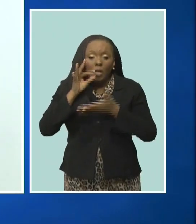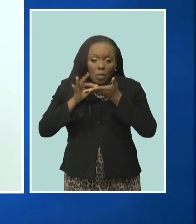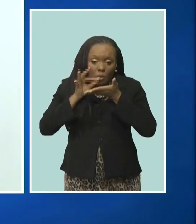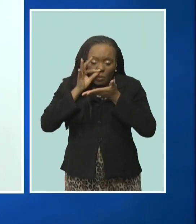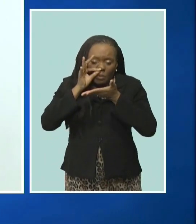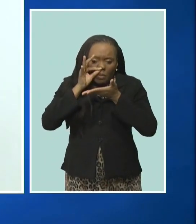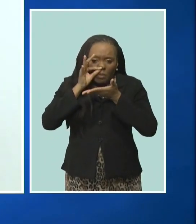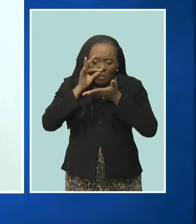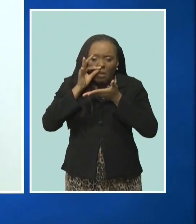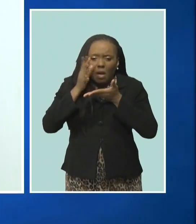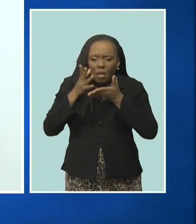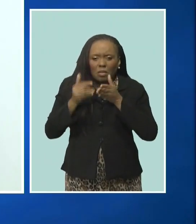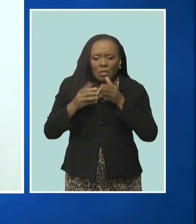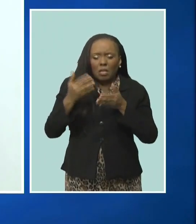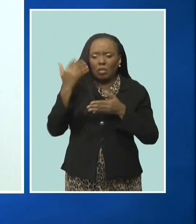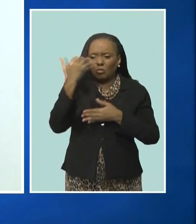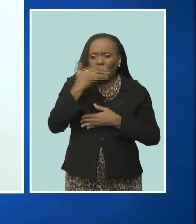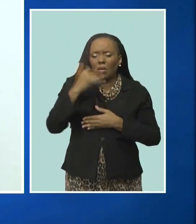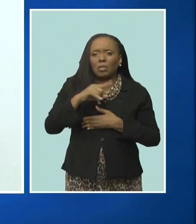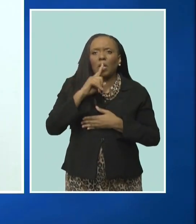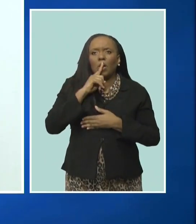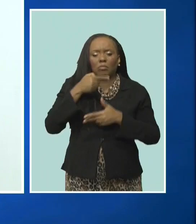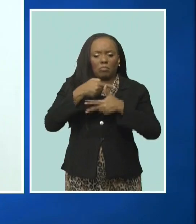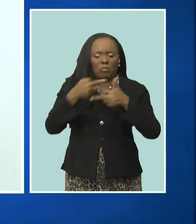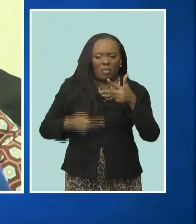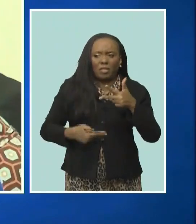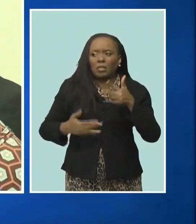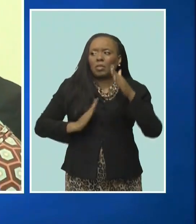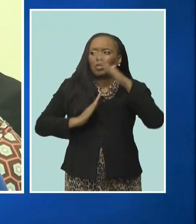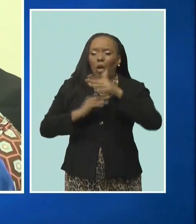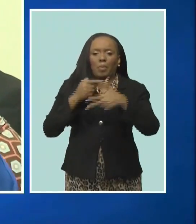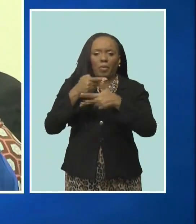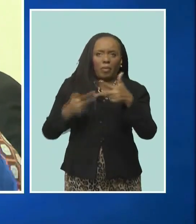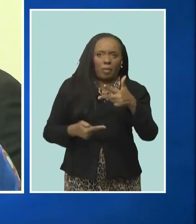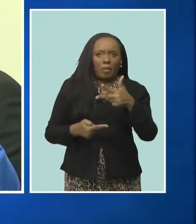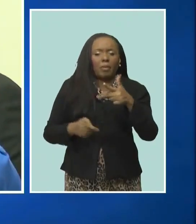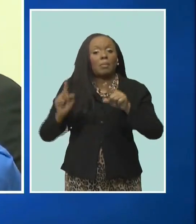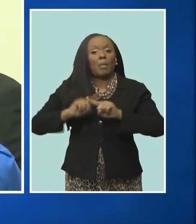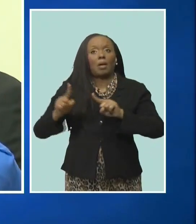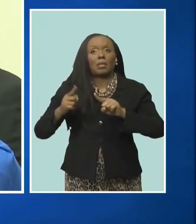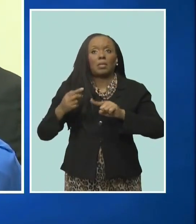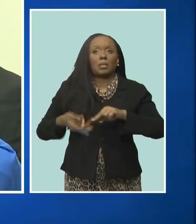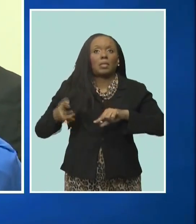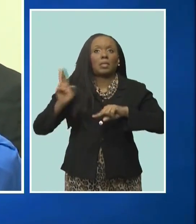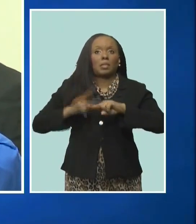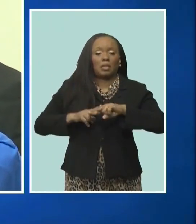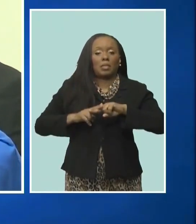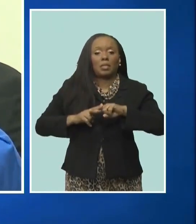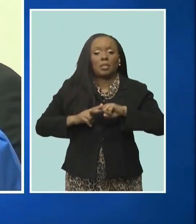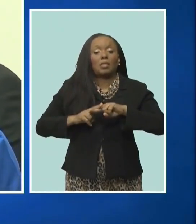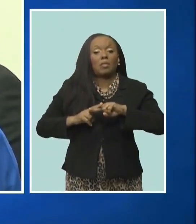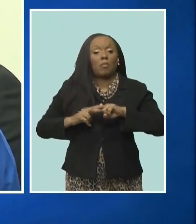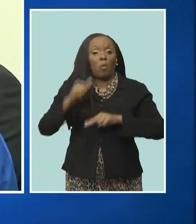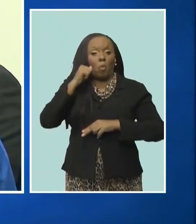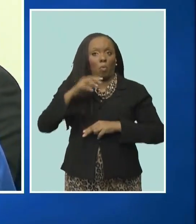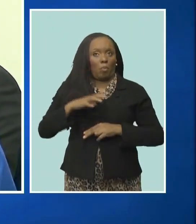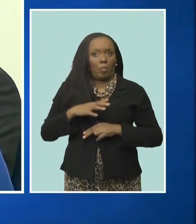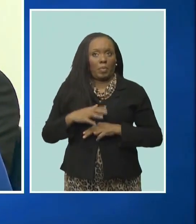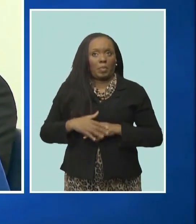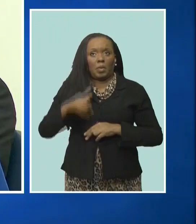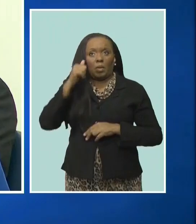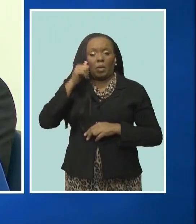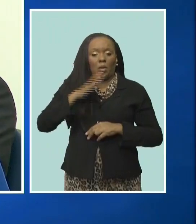most prevalent substances on record. However, she notes there was an increase in female drug offenders, with ecstasy